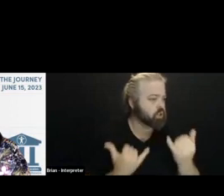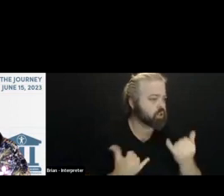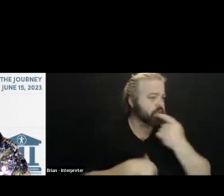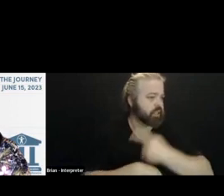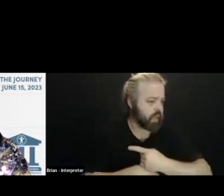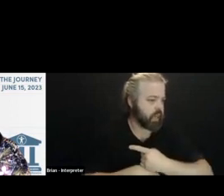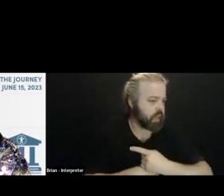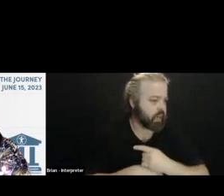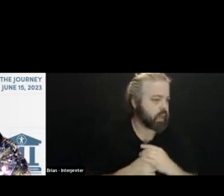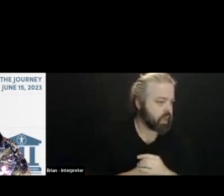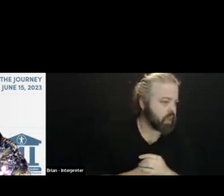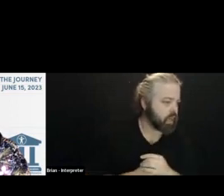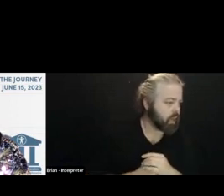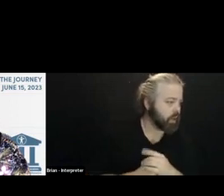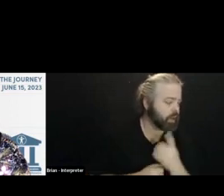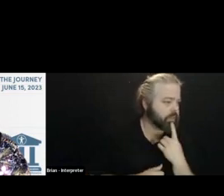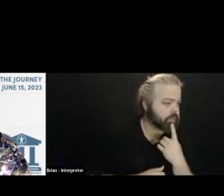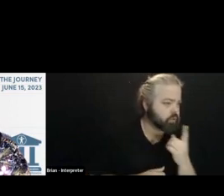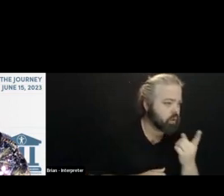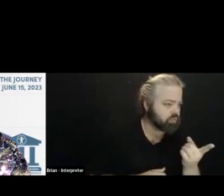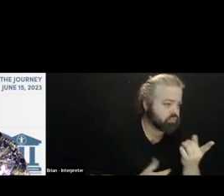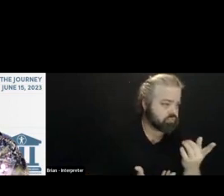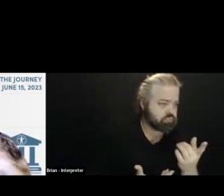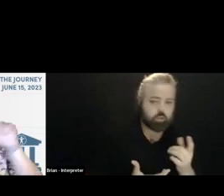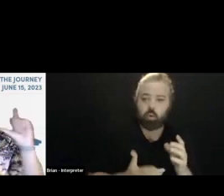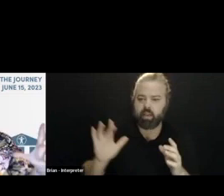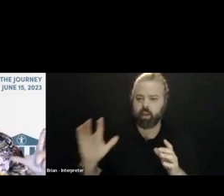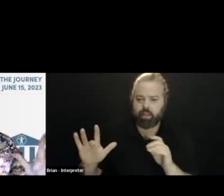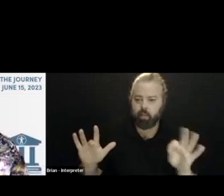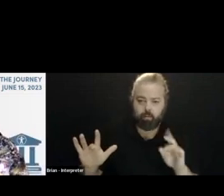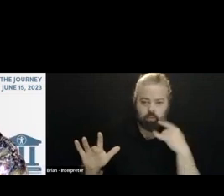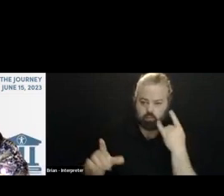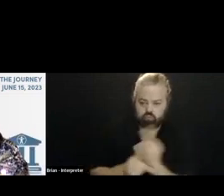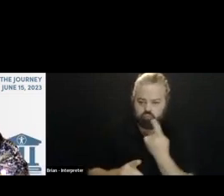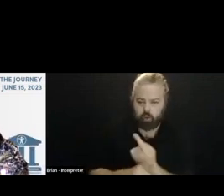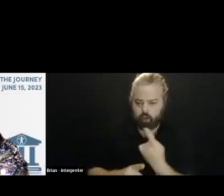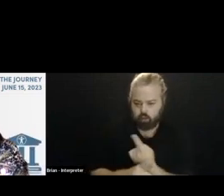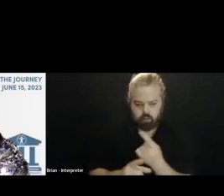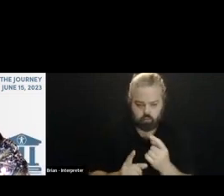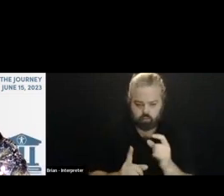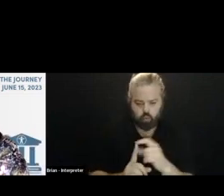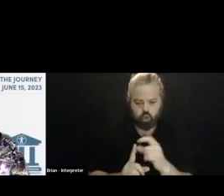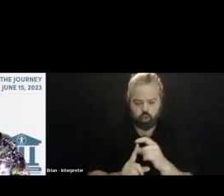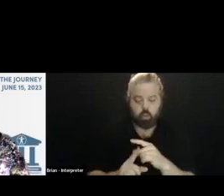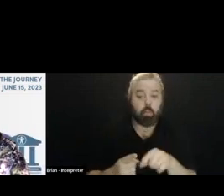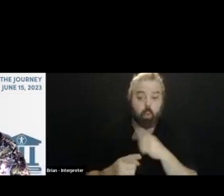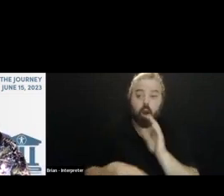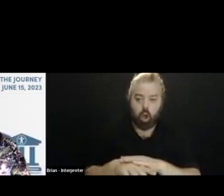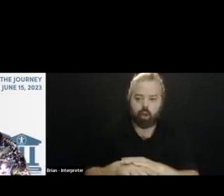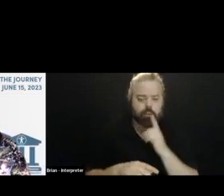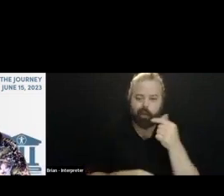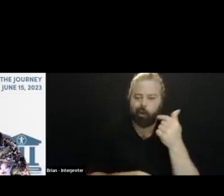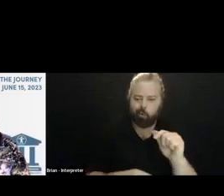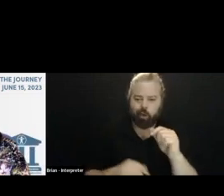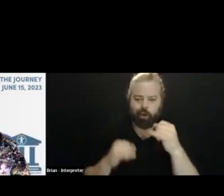off of it, it looks just like regular text, but if I'm on it, it's got the little green box around it. And I can just keep